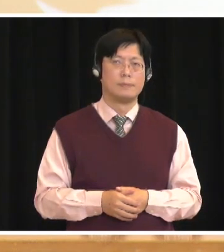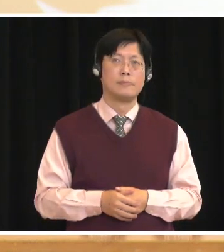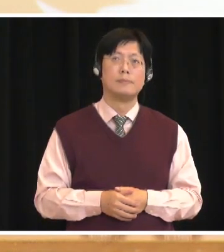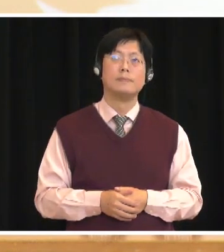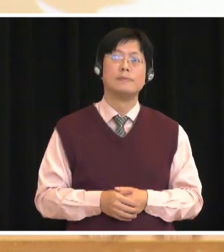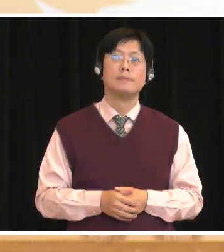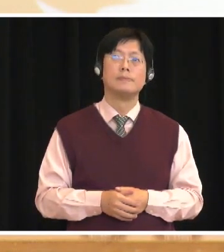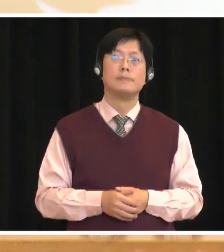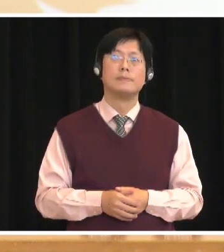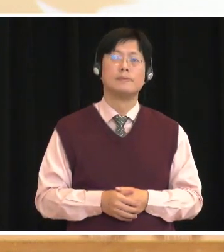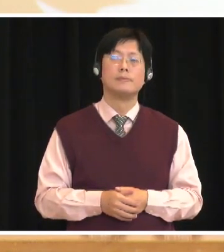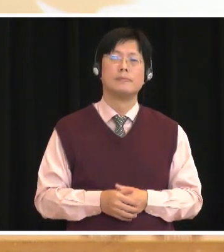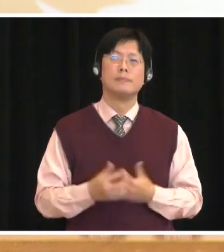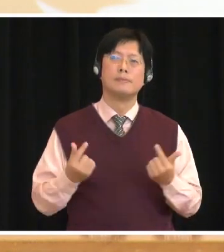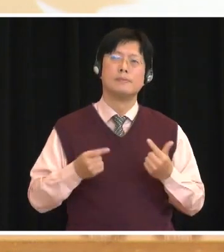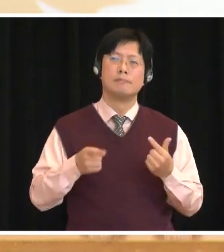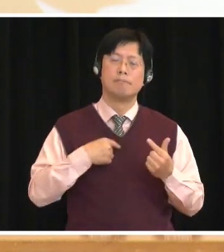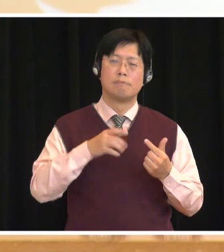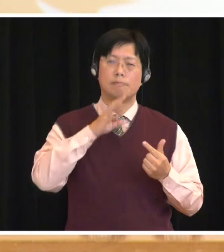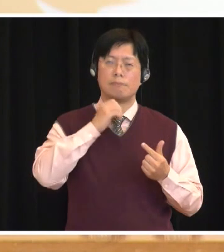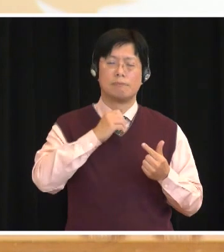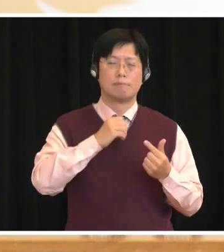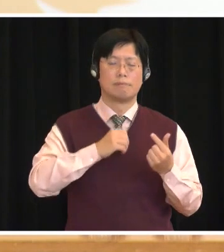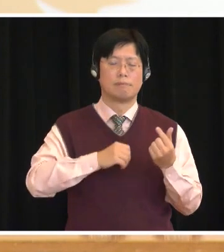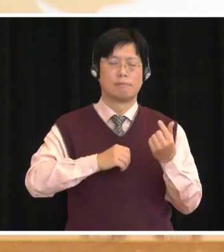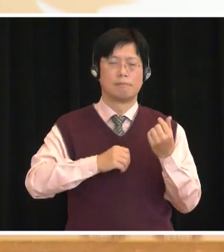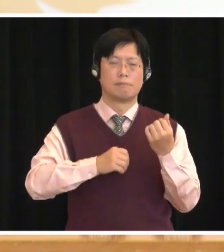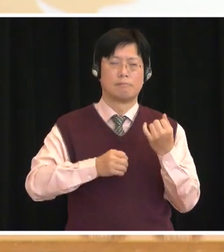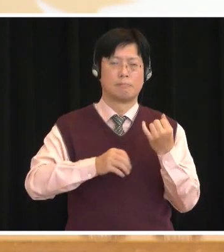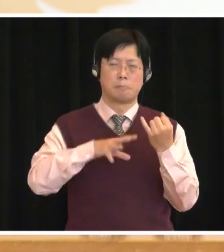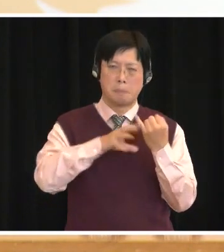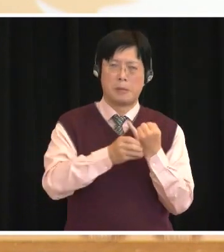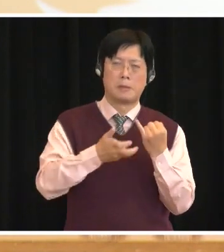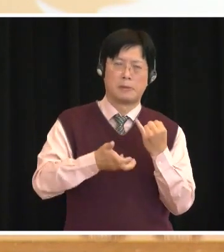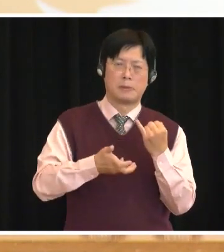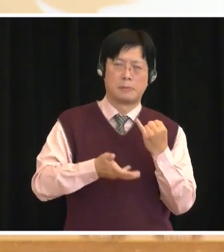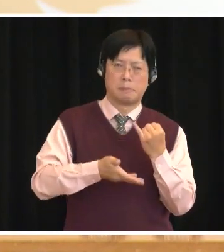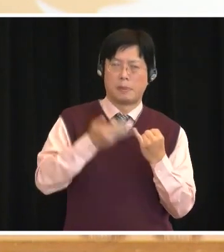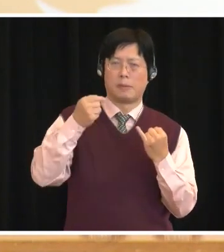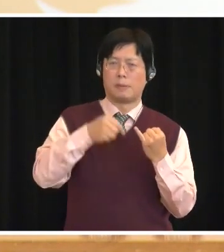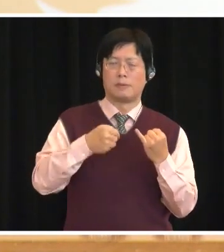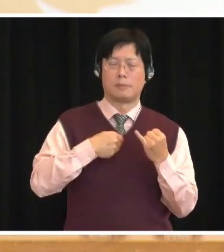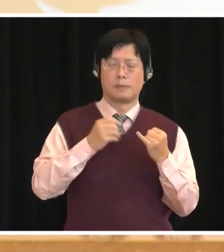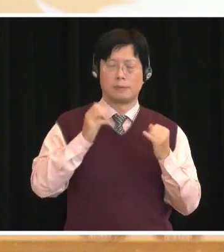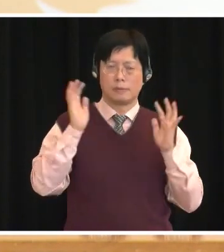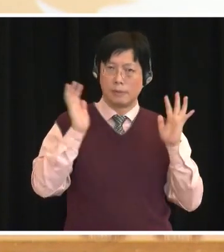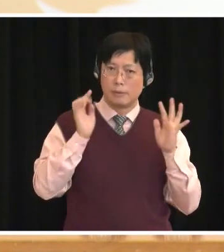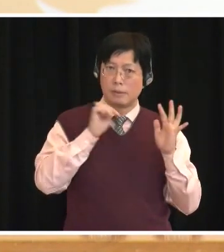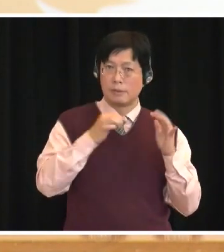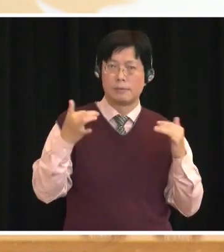sexual exploitation of children, in particular the role of the child